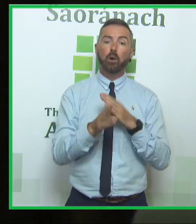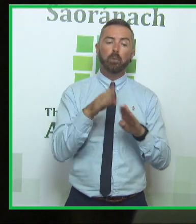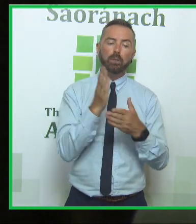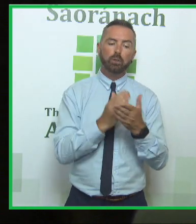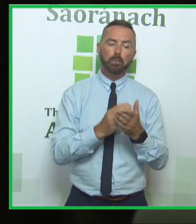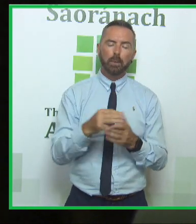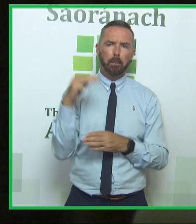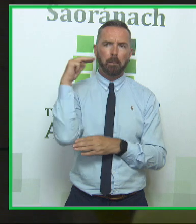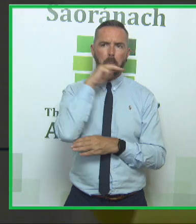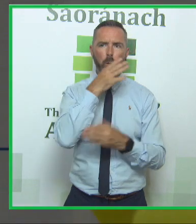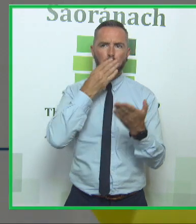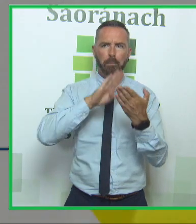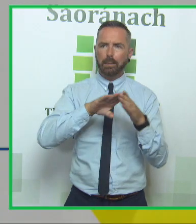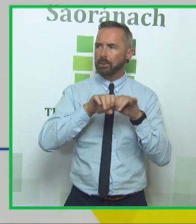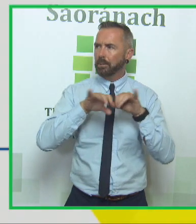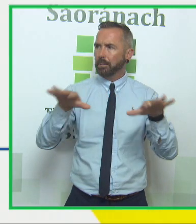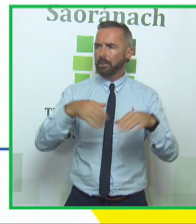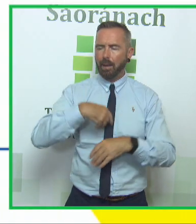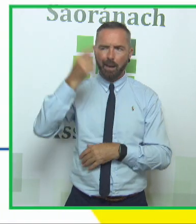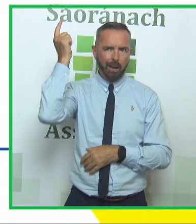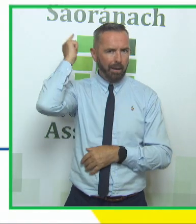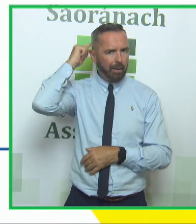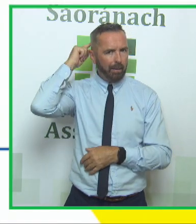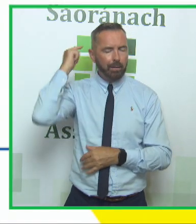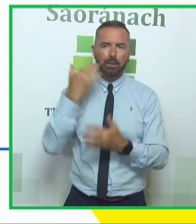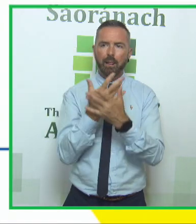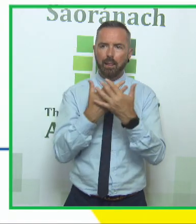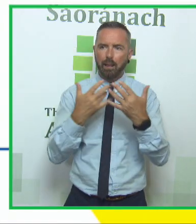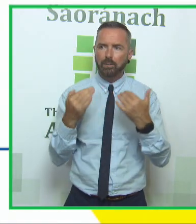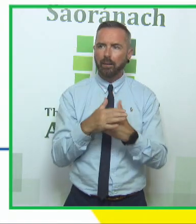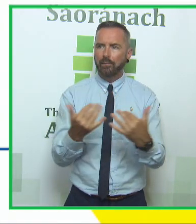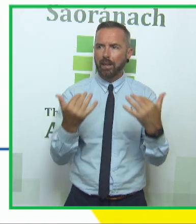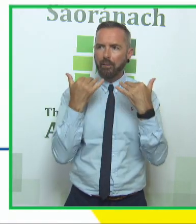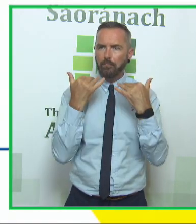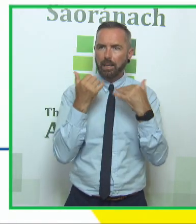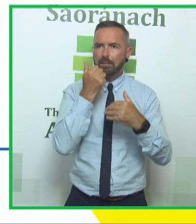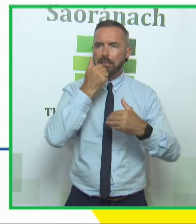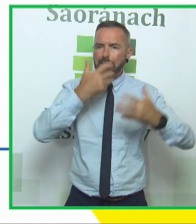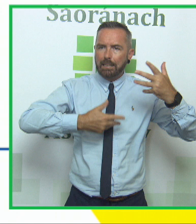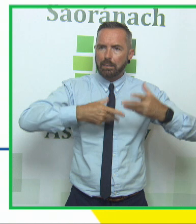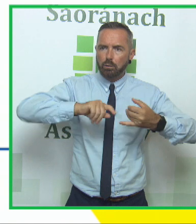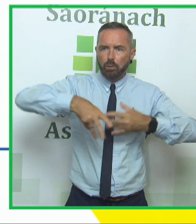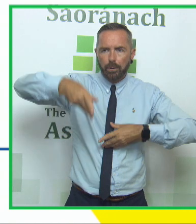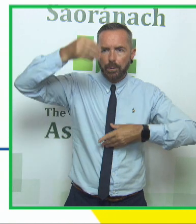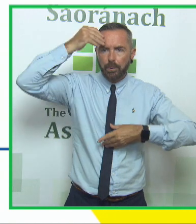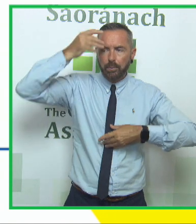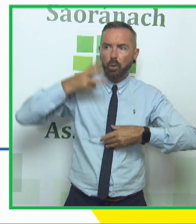some key messages. I'm conscious that there is quite a lot of information, statistics to take in, so I'm